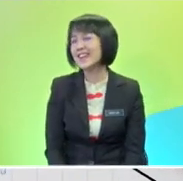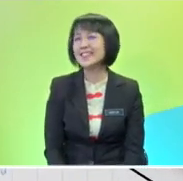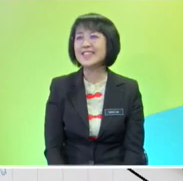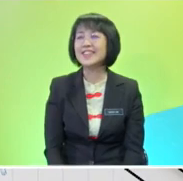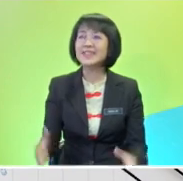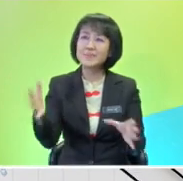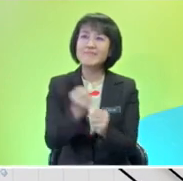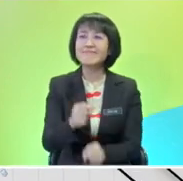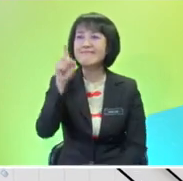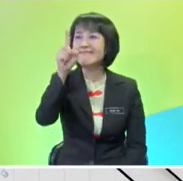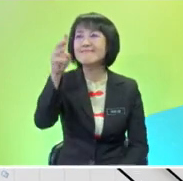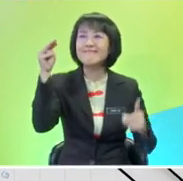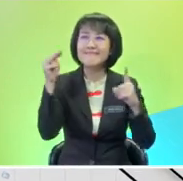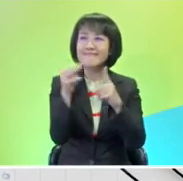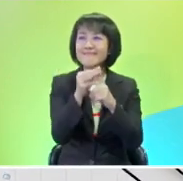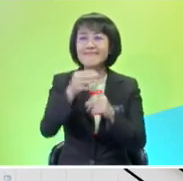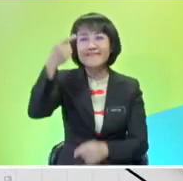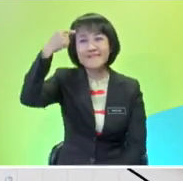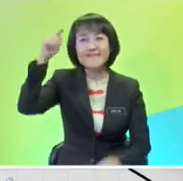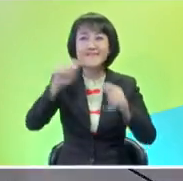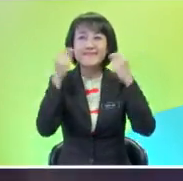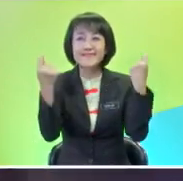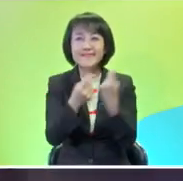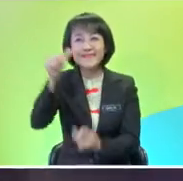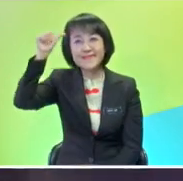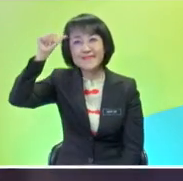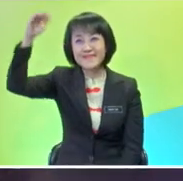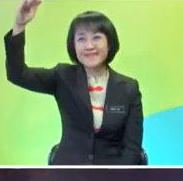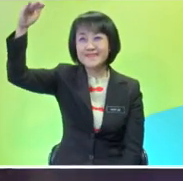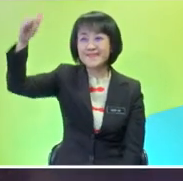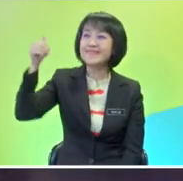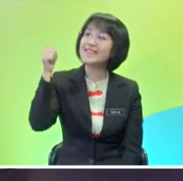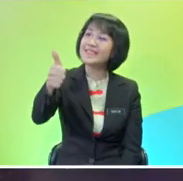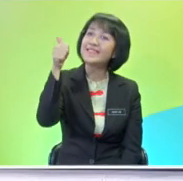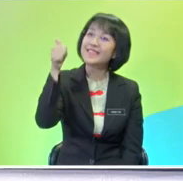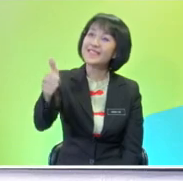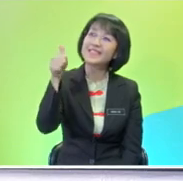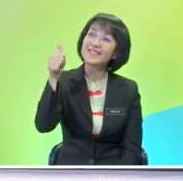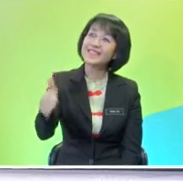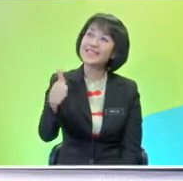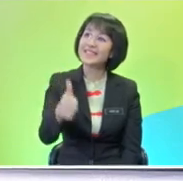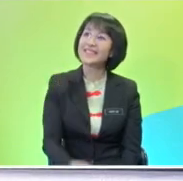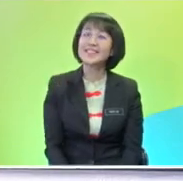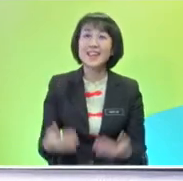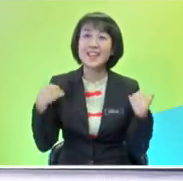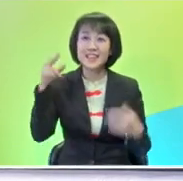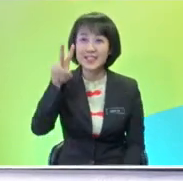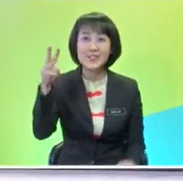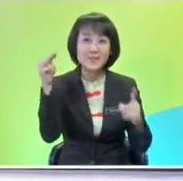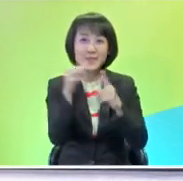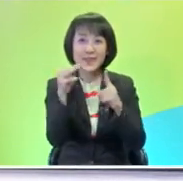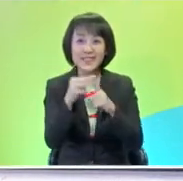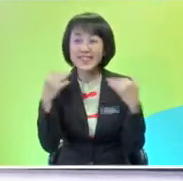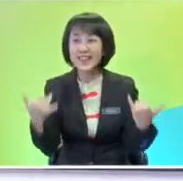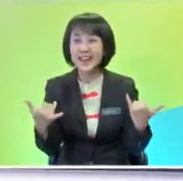Oh, no, yes. He did it! 1 point for Team Man again. Nice job. So okay. We have 2 points now. 2 points. Look